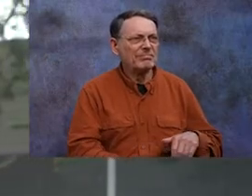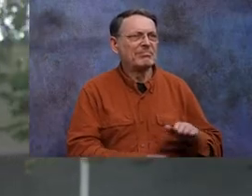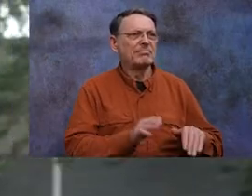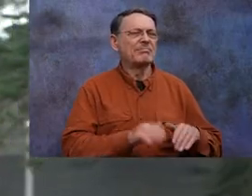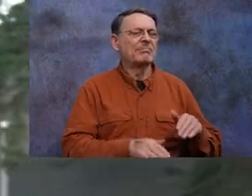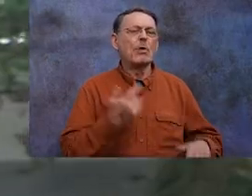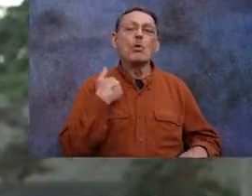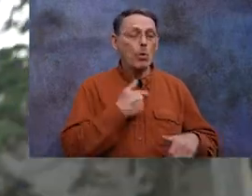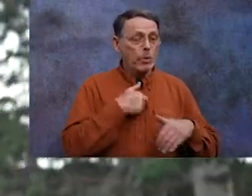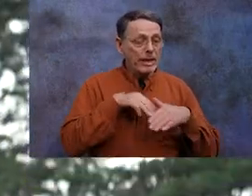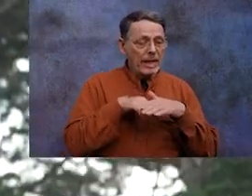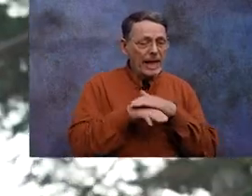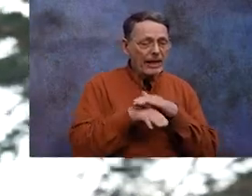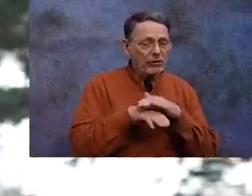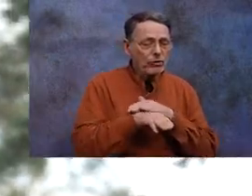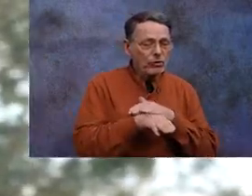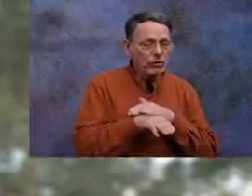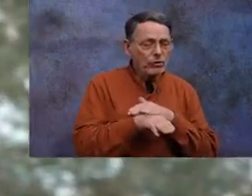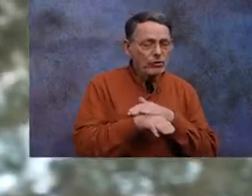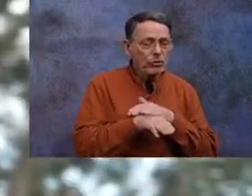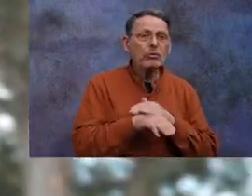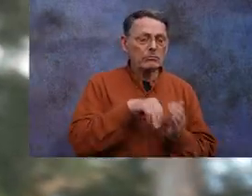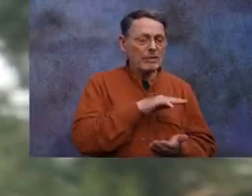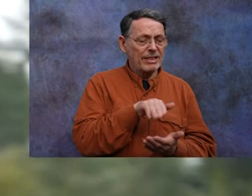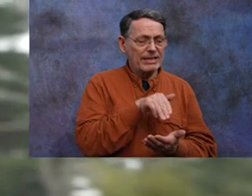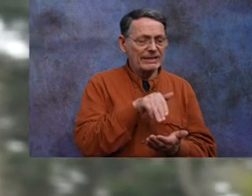We enter the center.